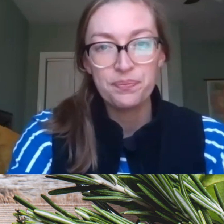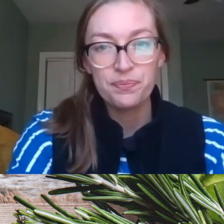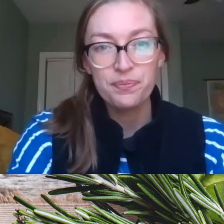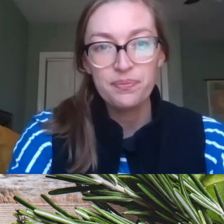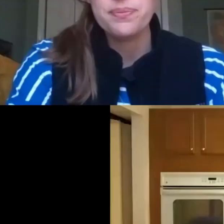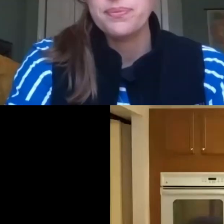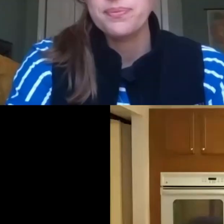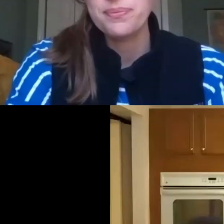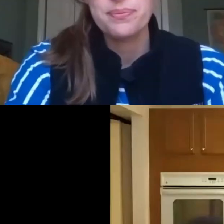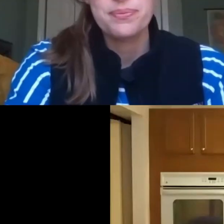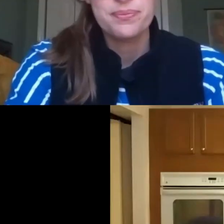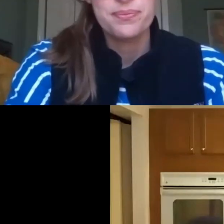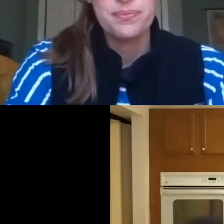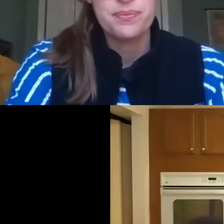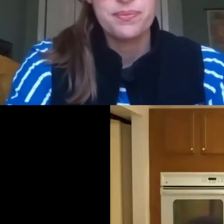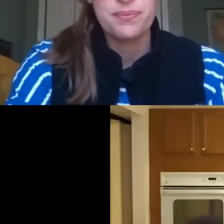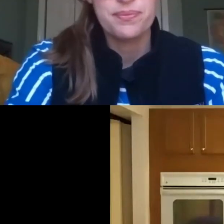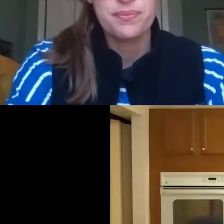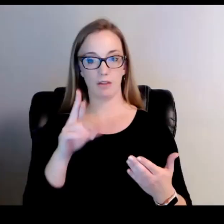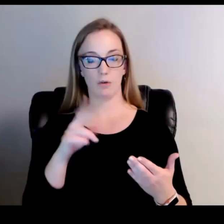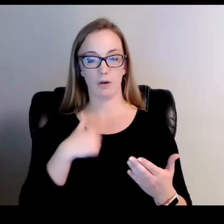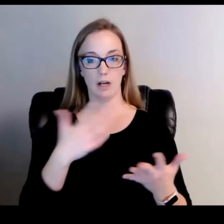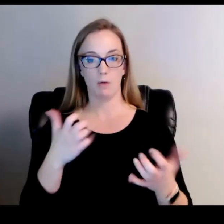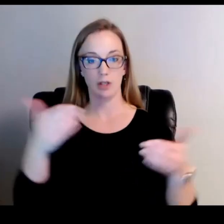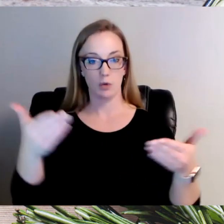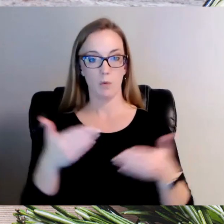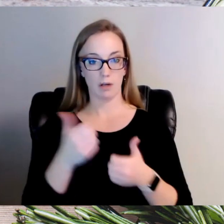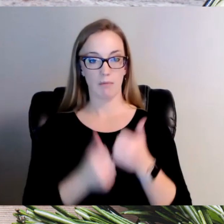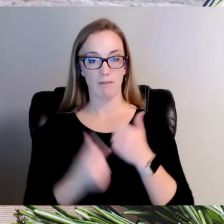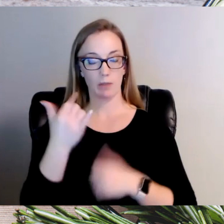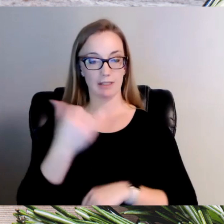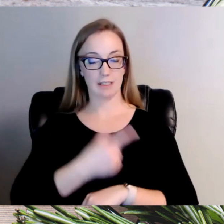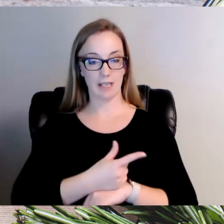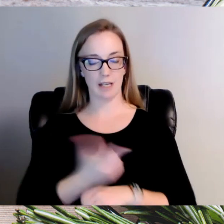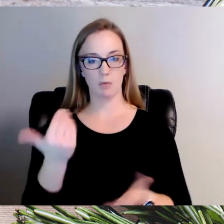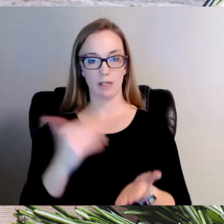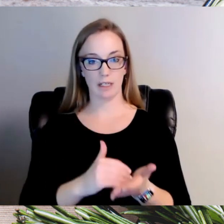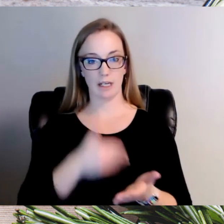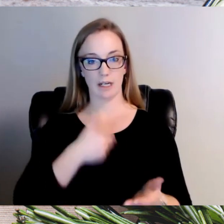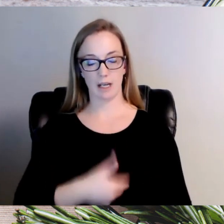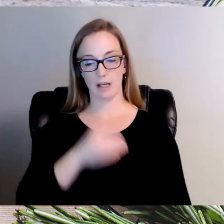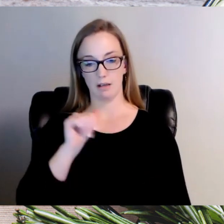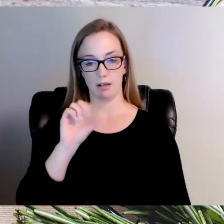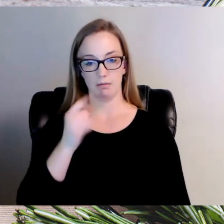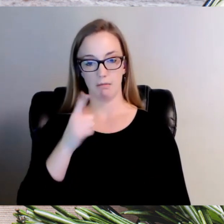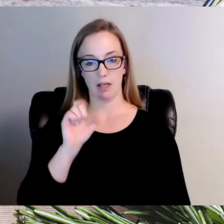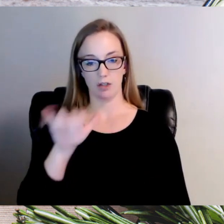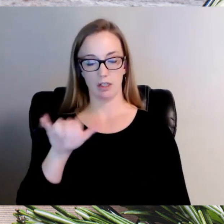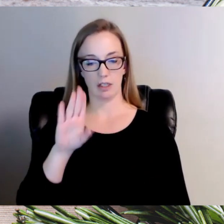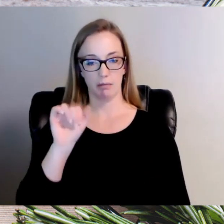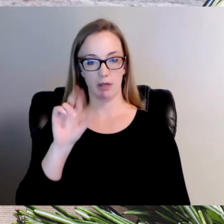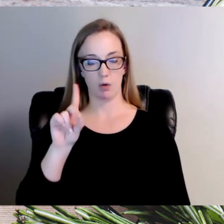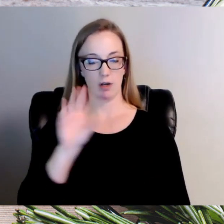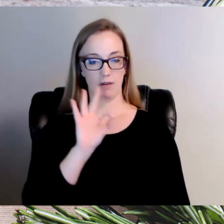All right, thank you, Heather. I would like to welcome everyone today. And once again, I am Ashley Board, the Family and